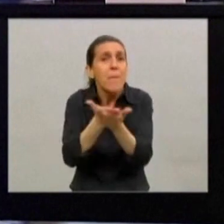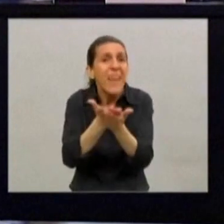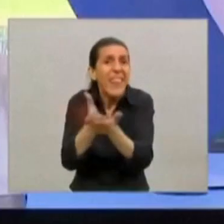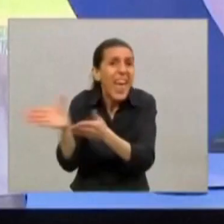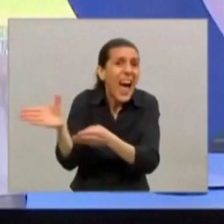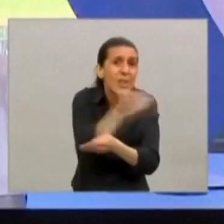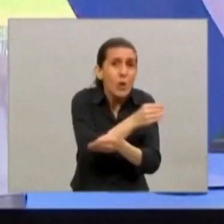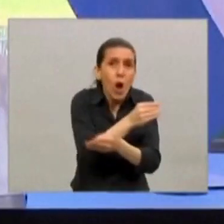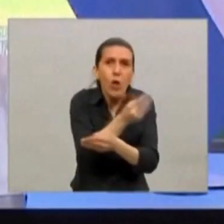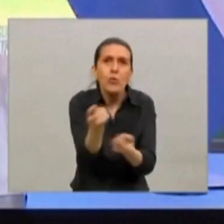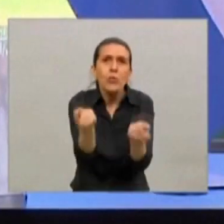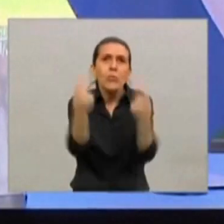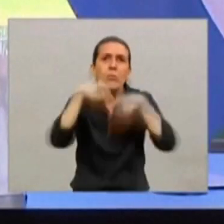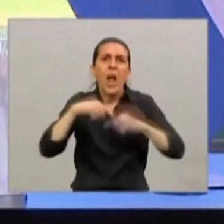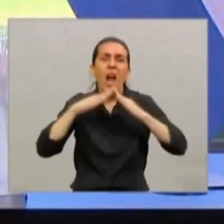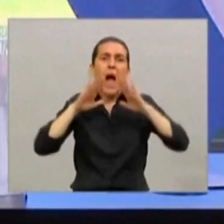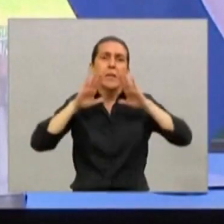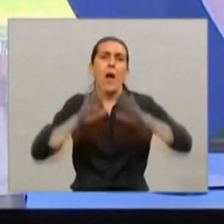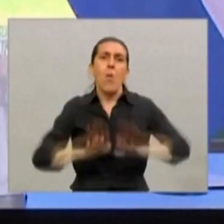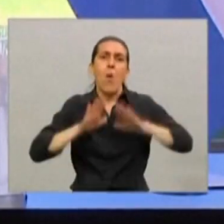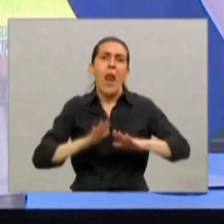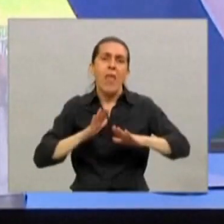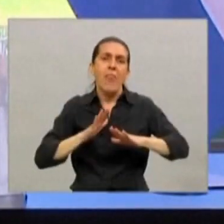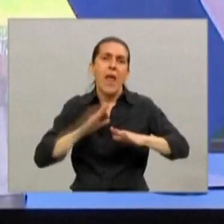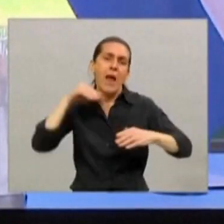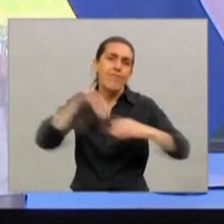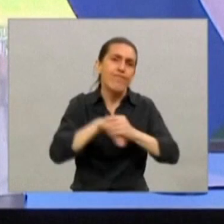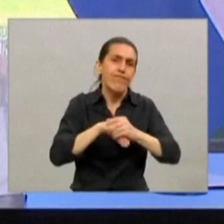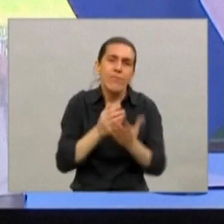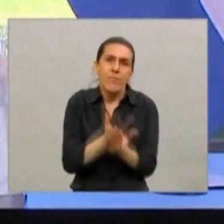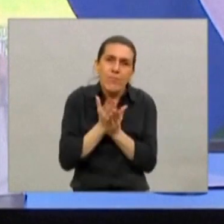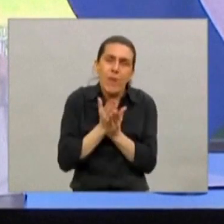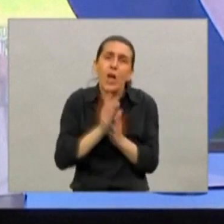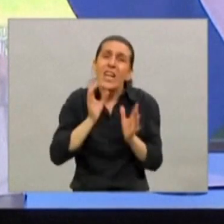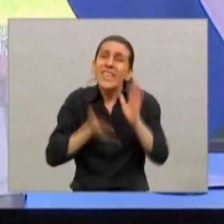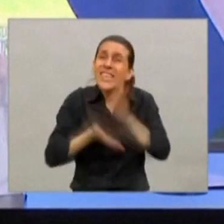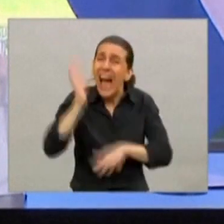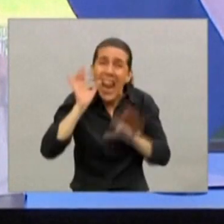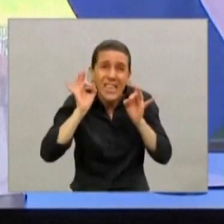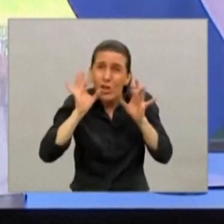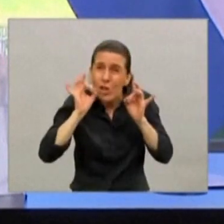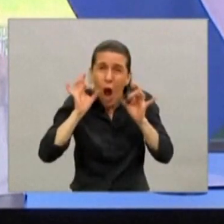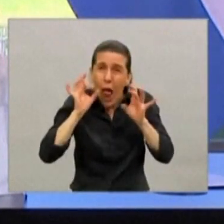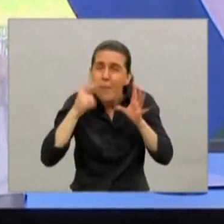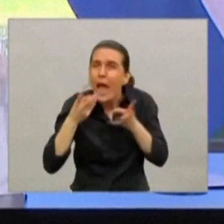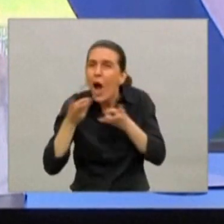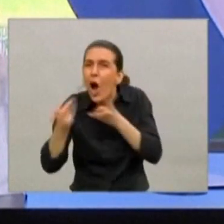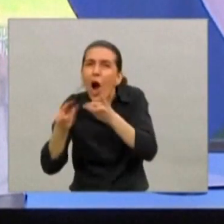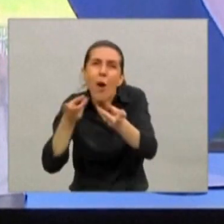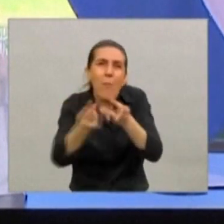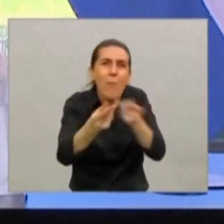que vuelvan a aislarse en sus casas y solo salgan para buscar